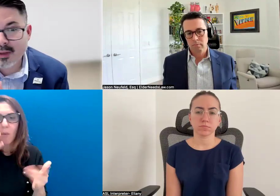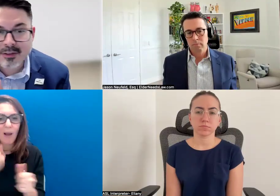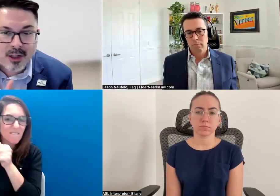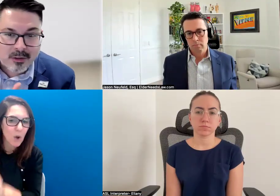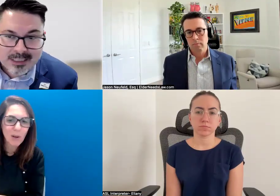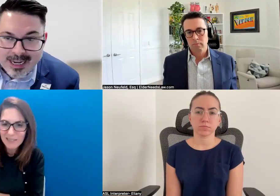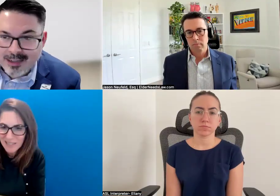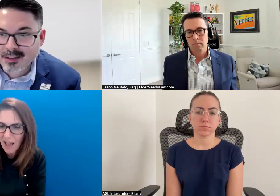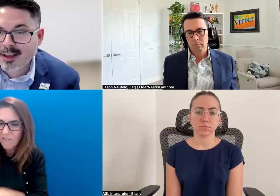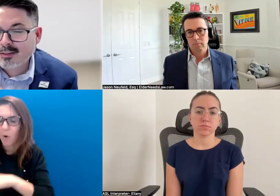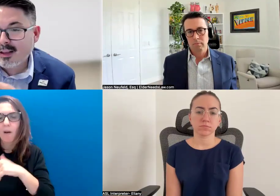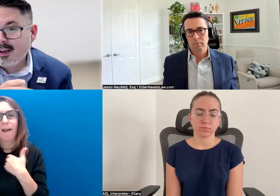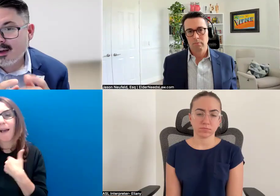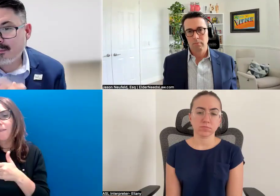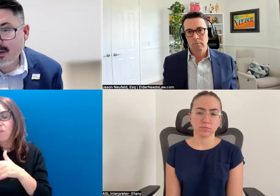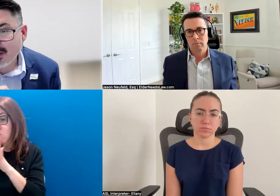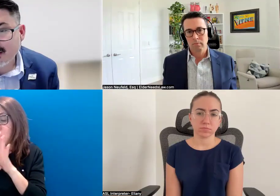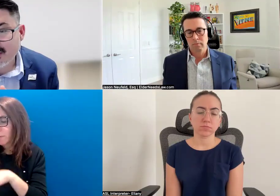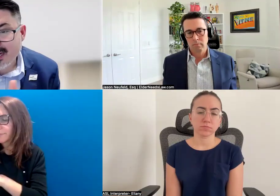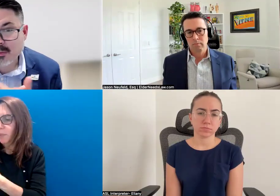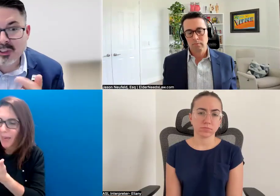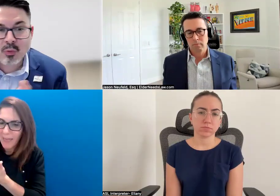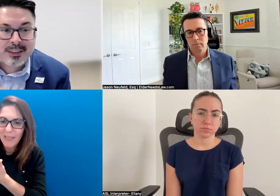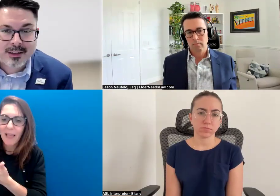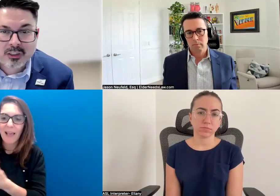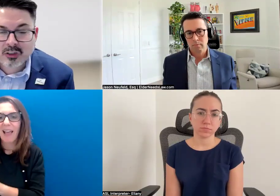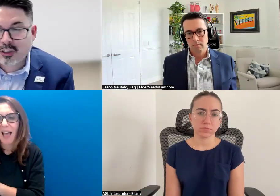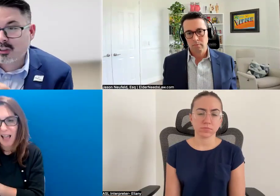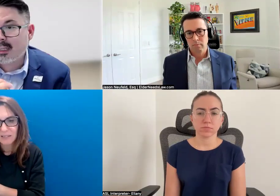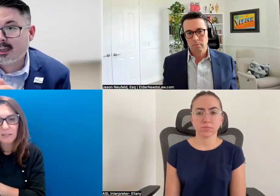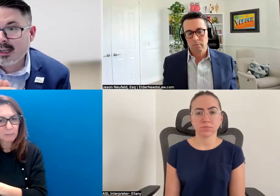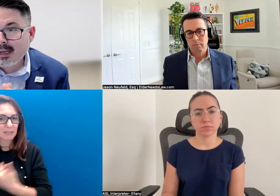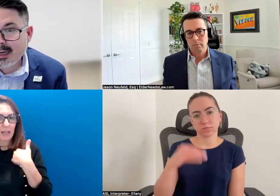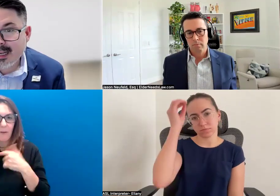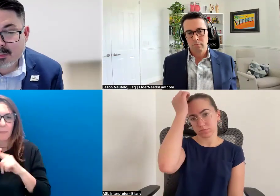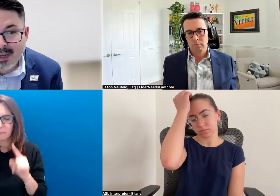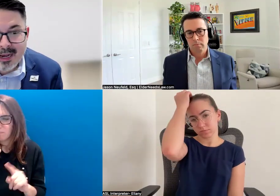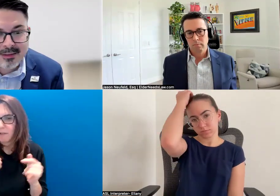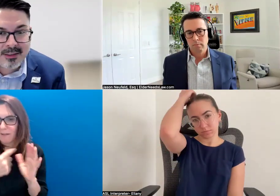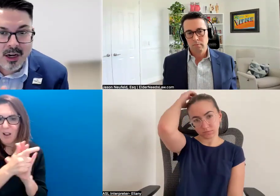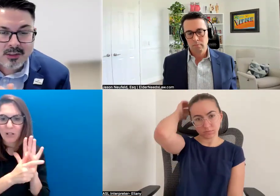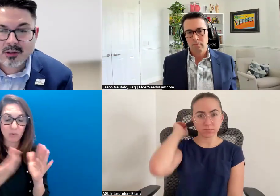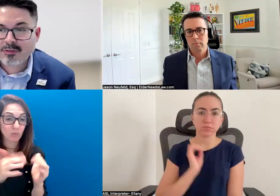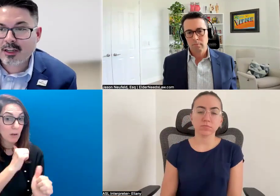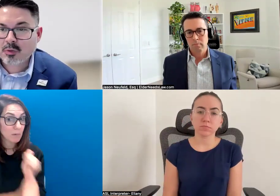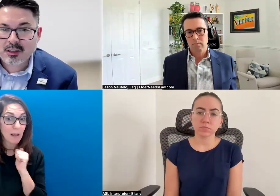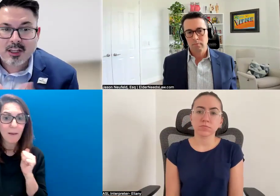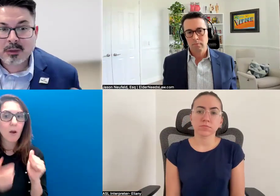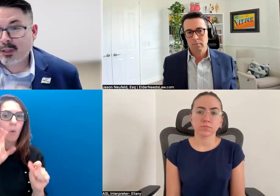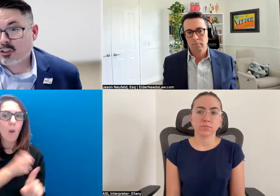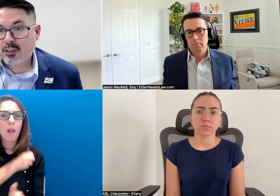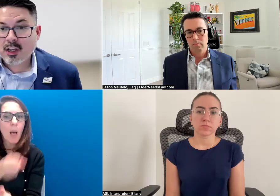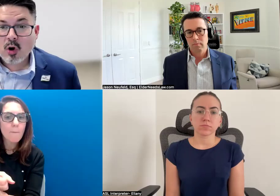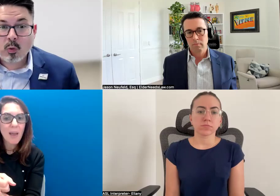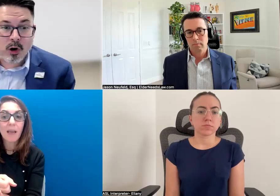$2,000 in assets. Now, luckily, there has been some recent legislation that has passed and that's gone to effect, which allows